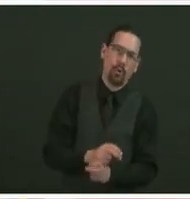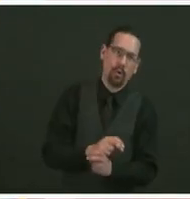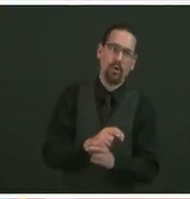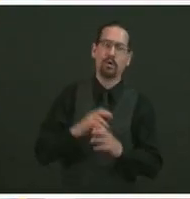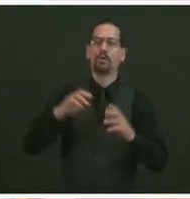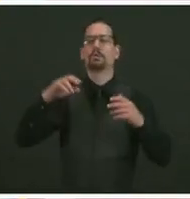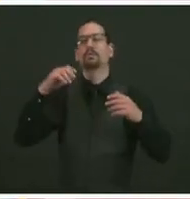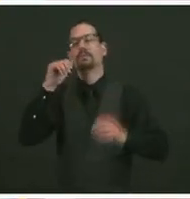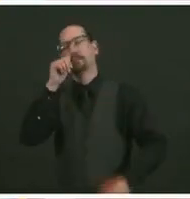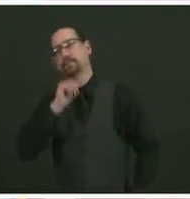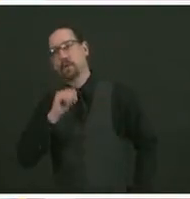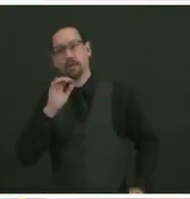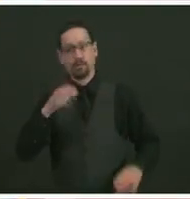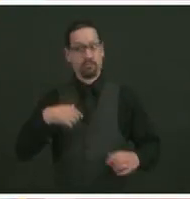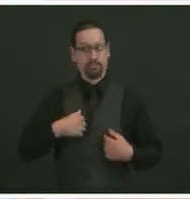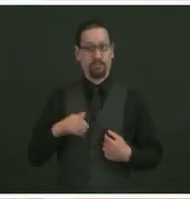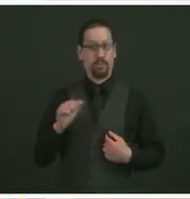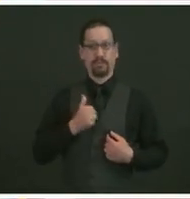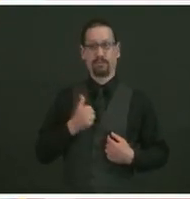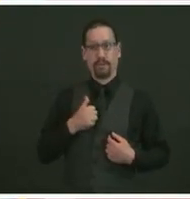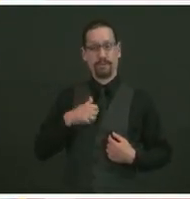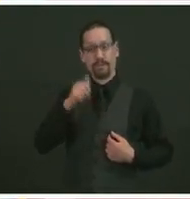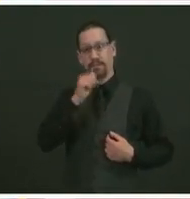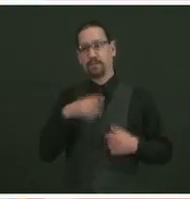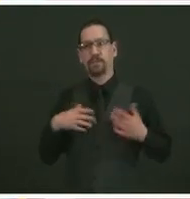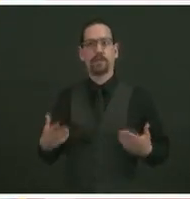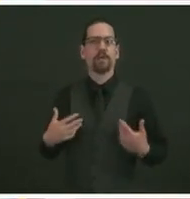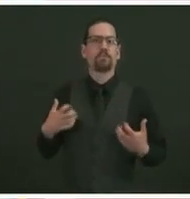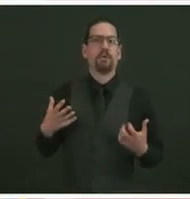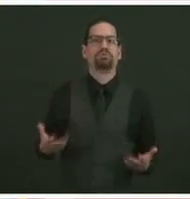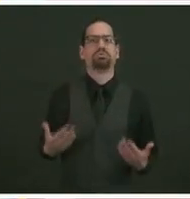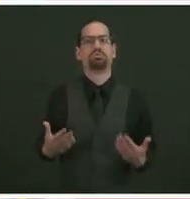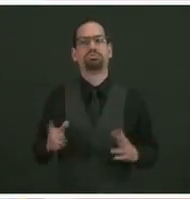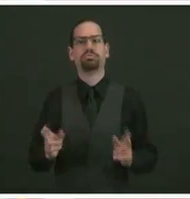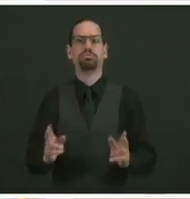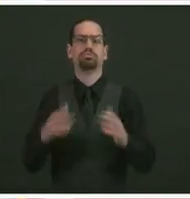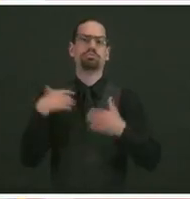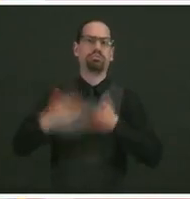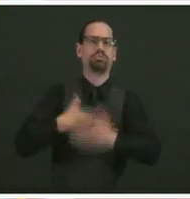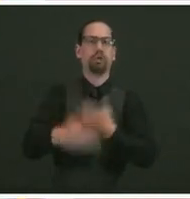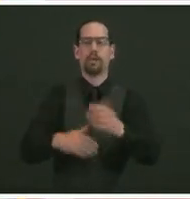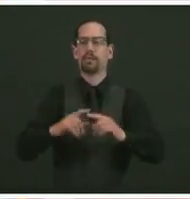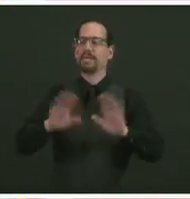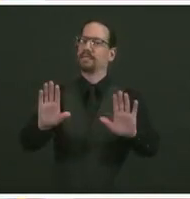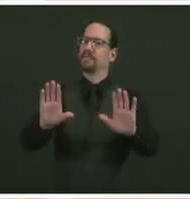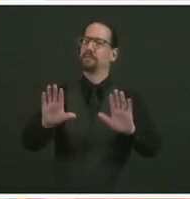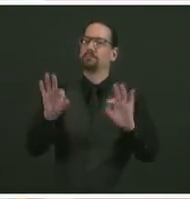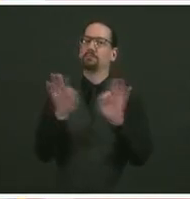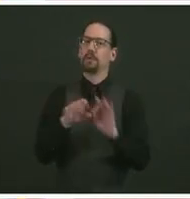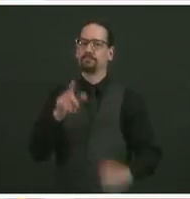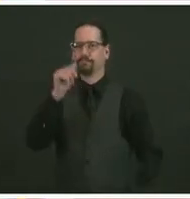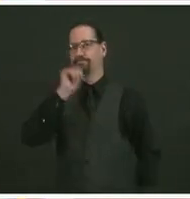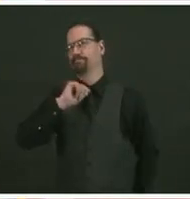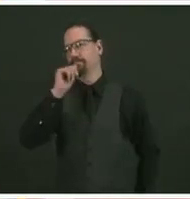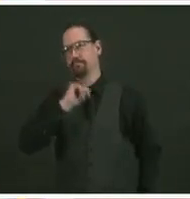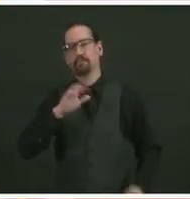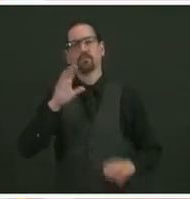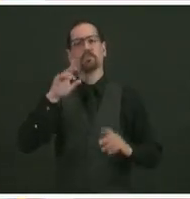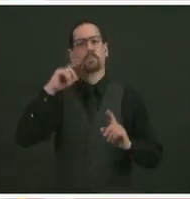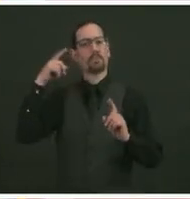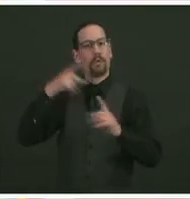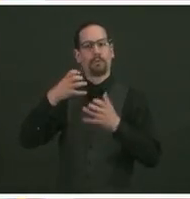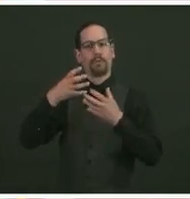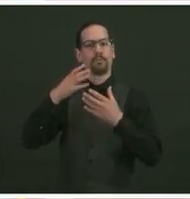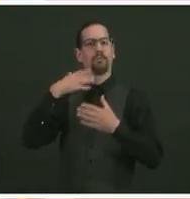to be patient. But patience is action. And we're looking for the long haul here. This is a marathon. We